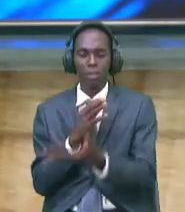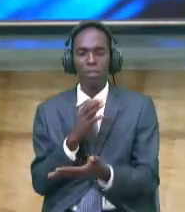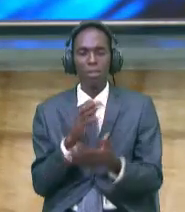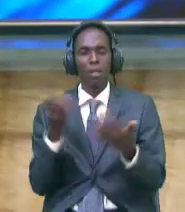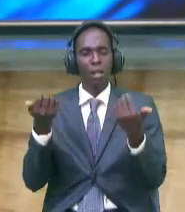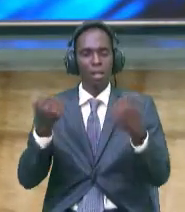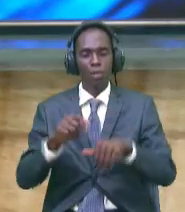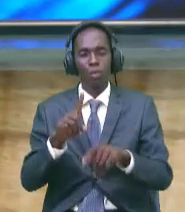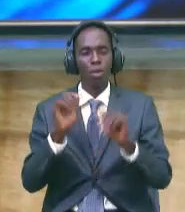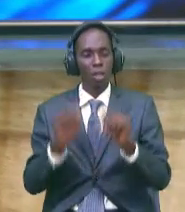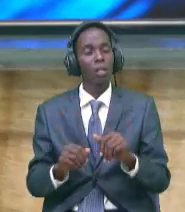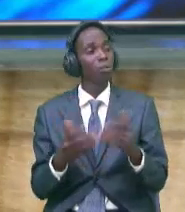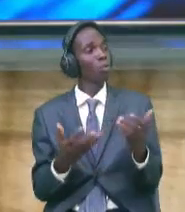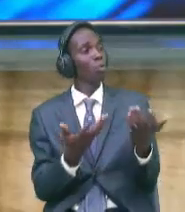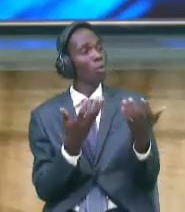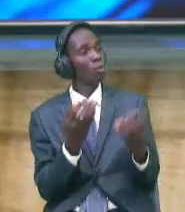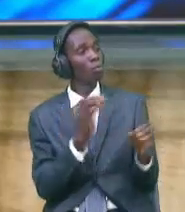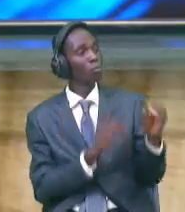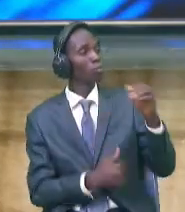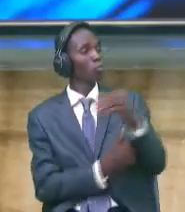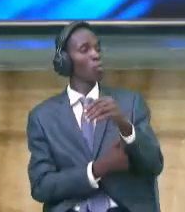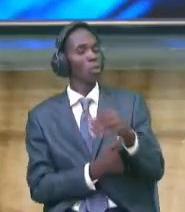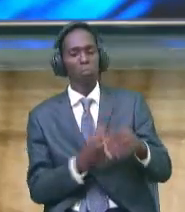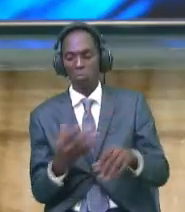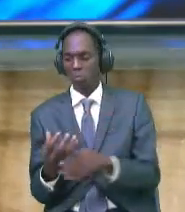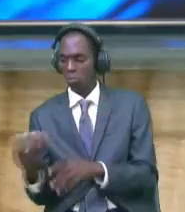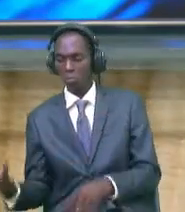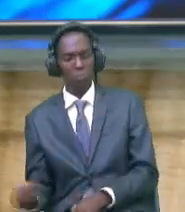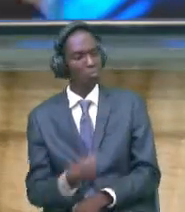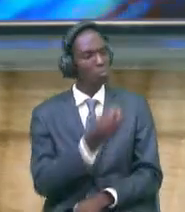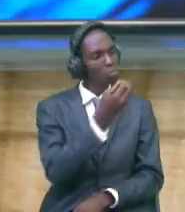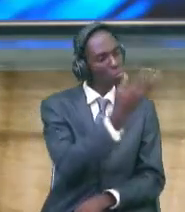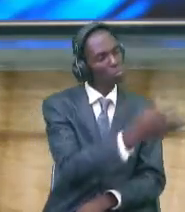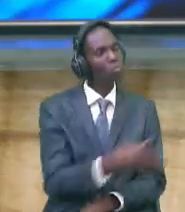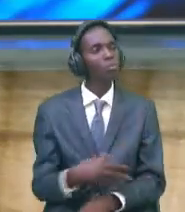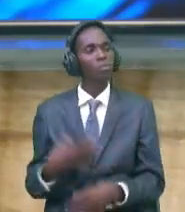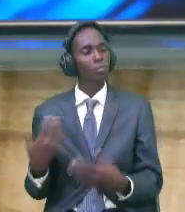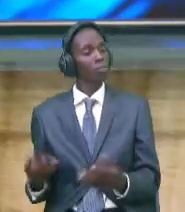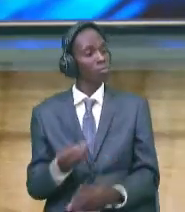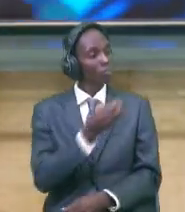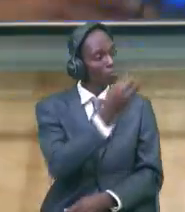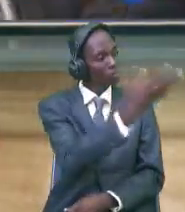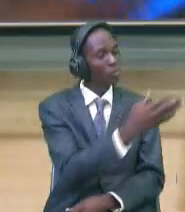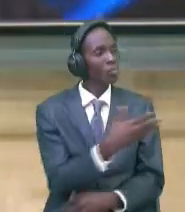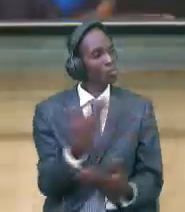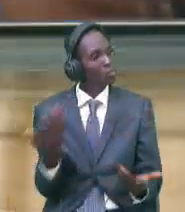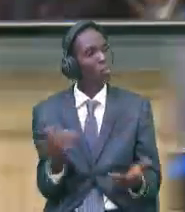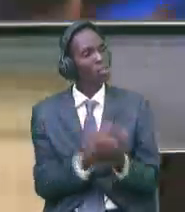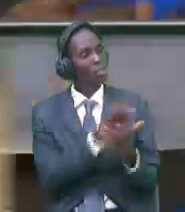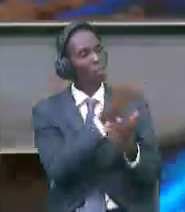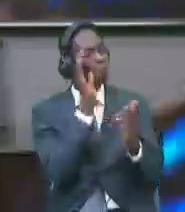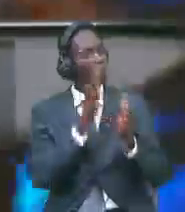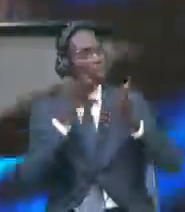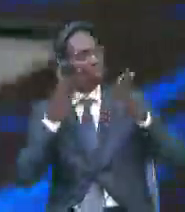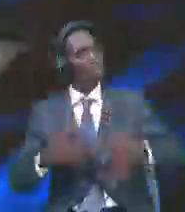want offering, they want contribution, take this and, you know, at least you let us rest. But they gave their very